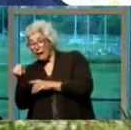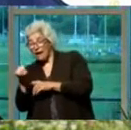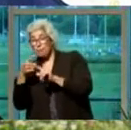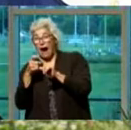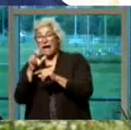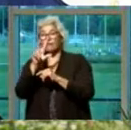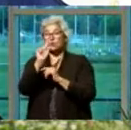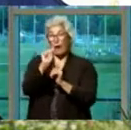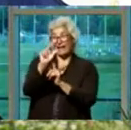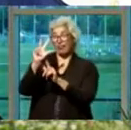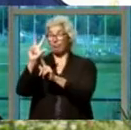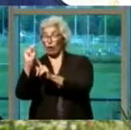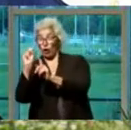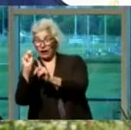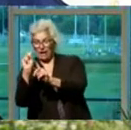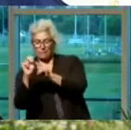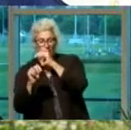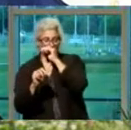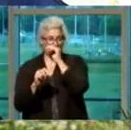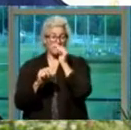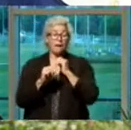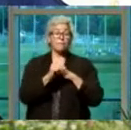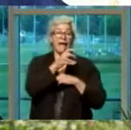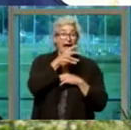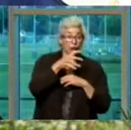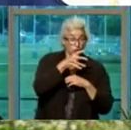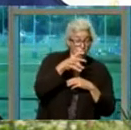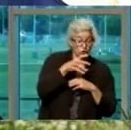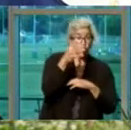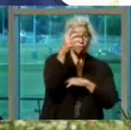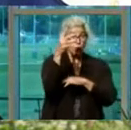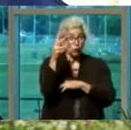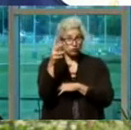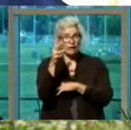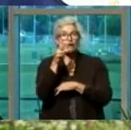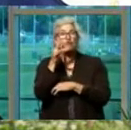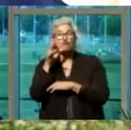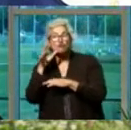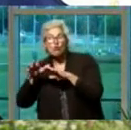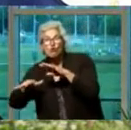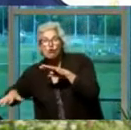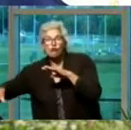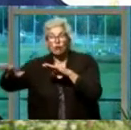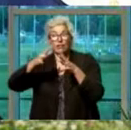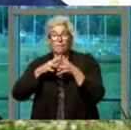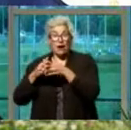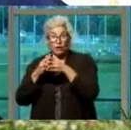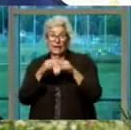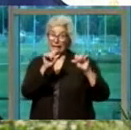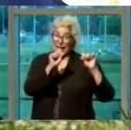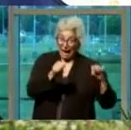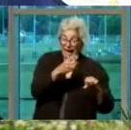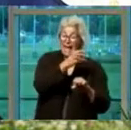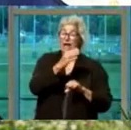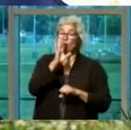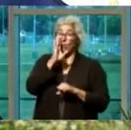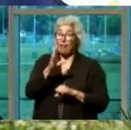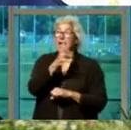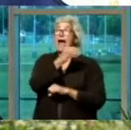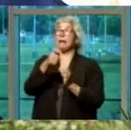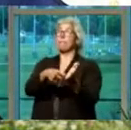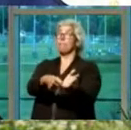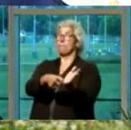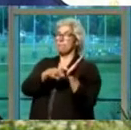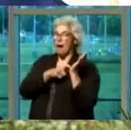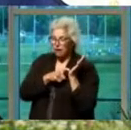Agriculture, forestry, and rural America can, will, and I believe must